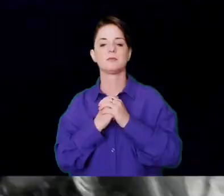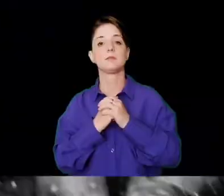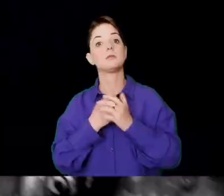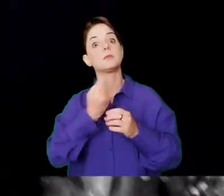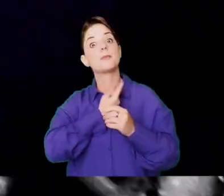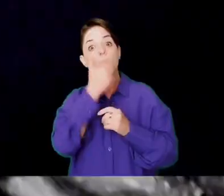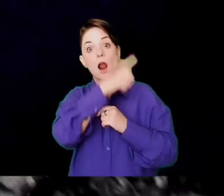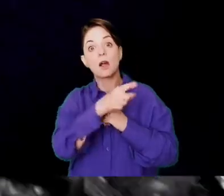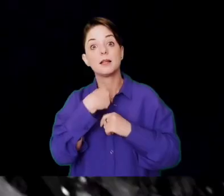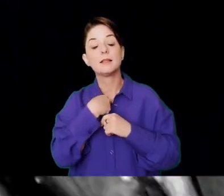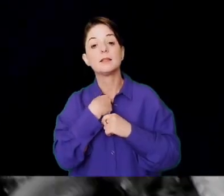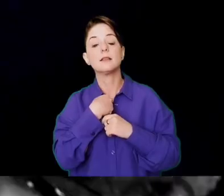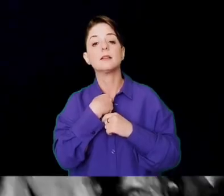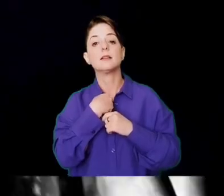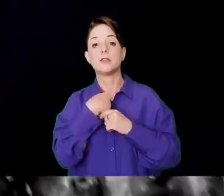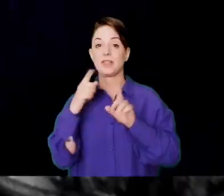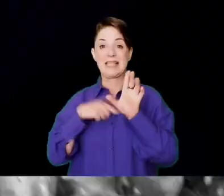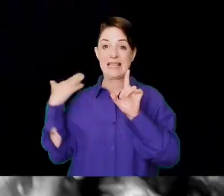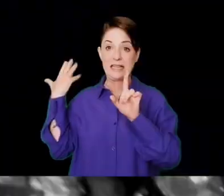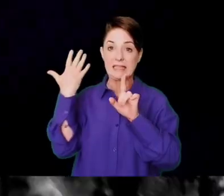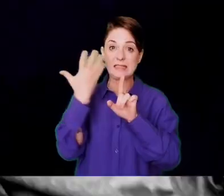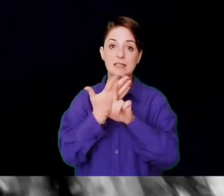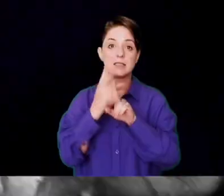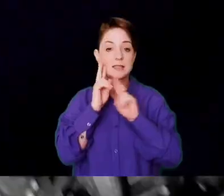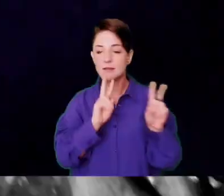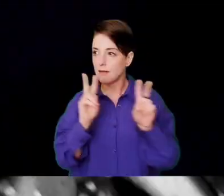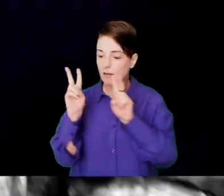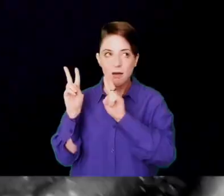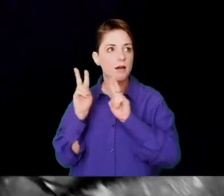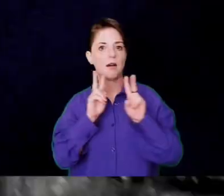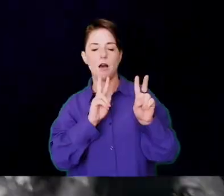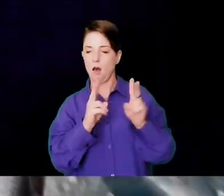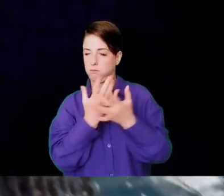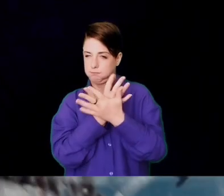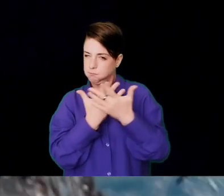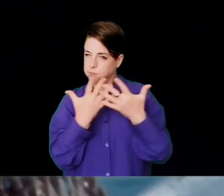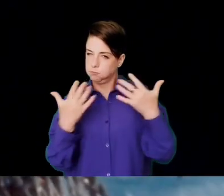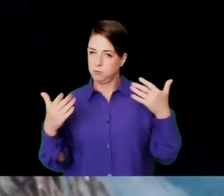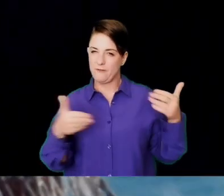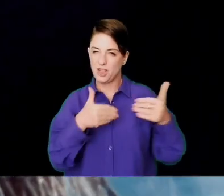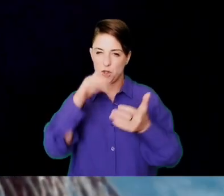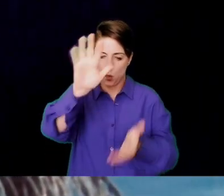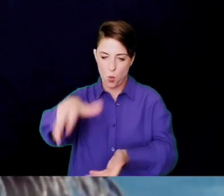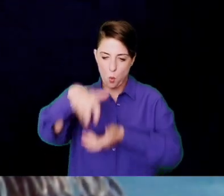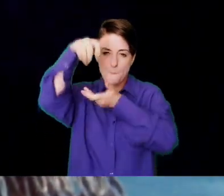I have been lucky enough over the years to see masses of fish caught.